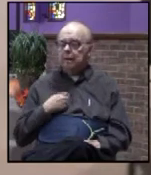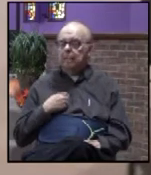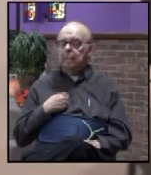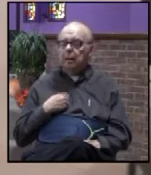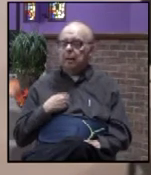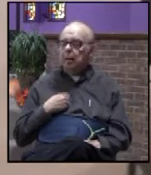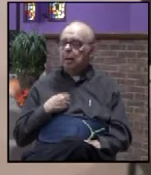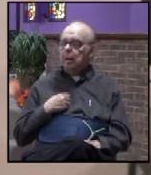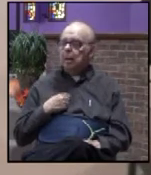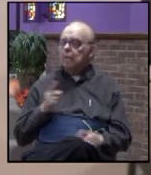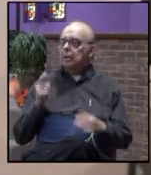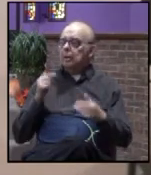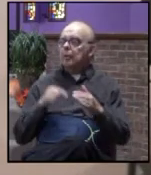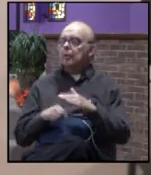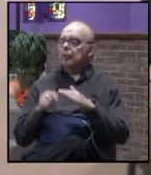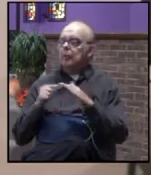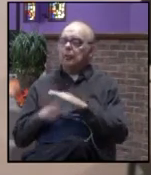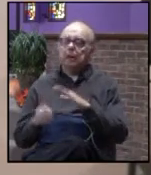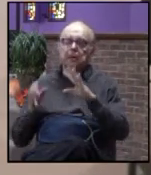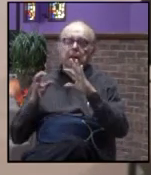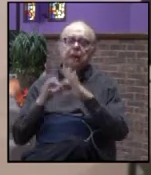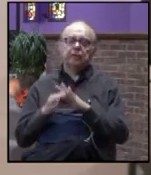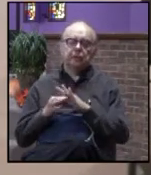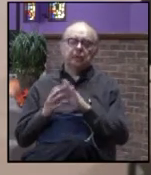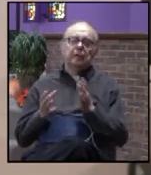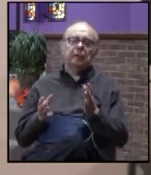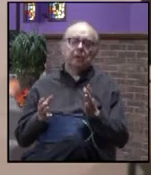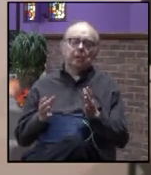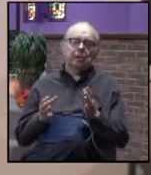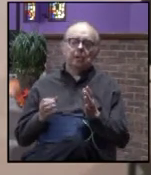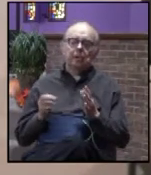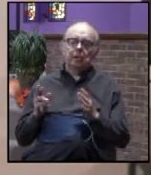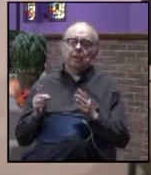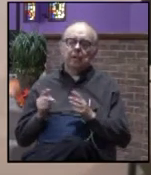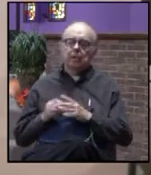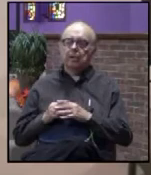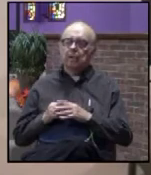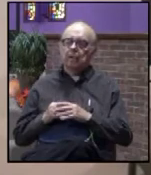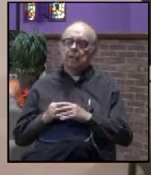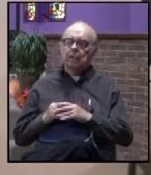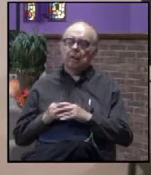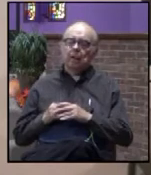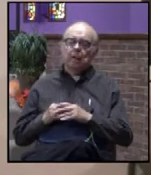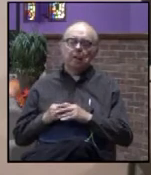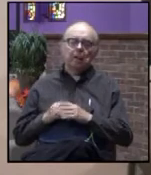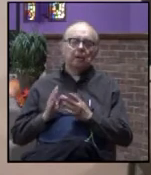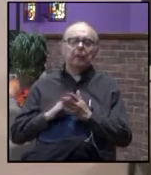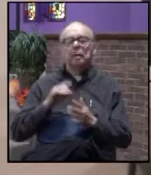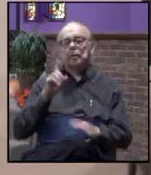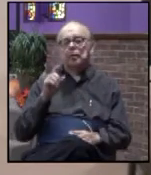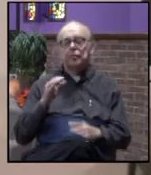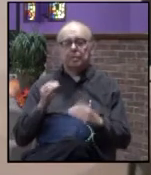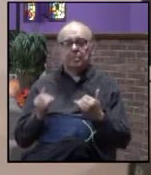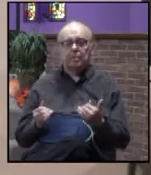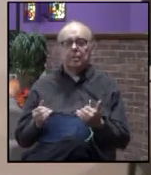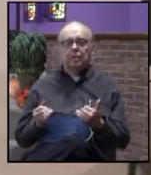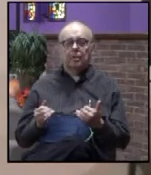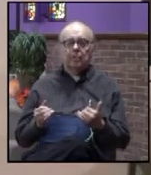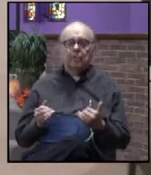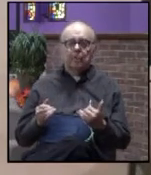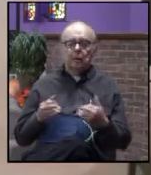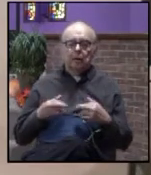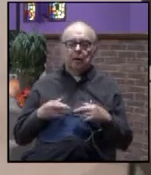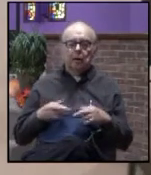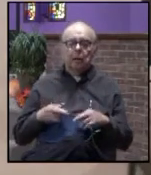As we go deeper and deeper into that relationship that we find, my question to you is, are you ready